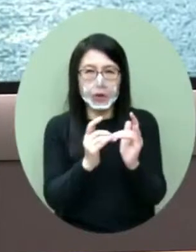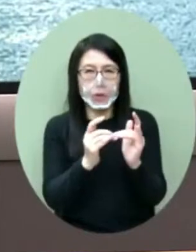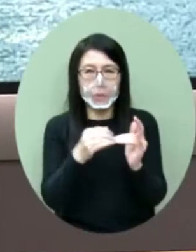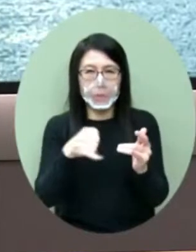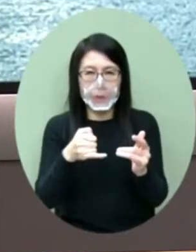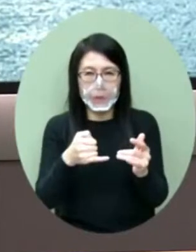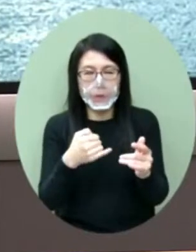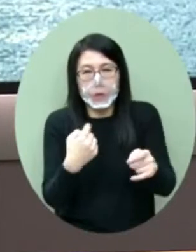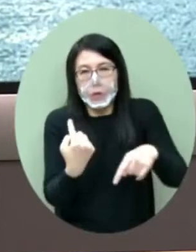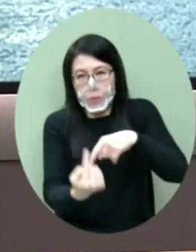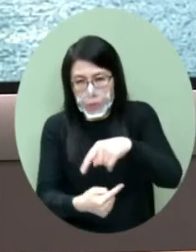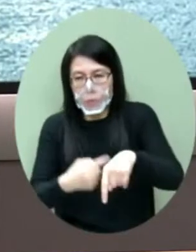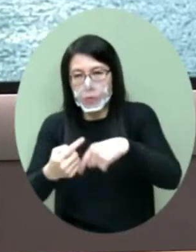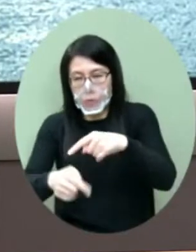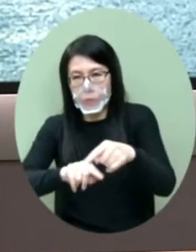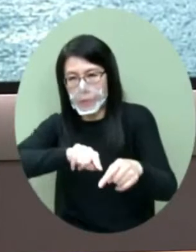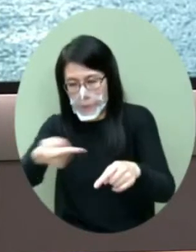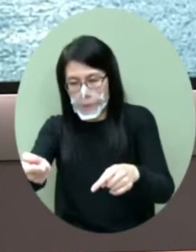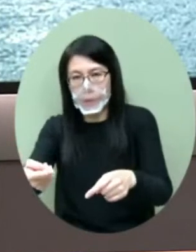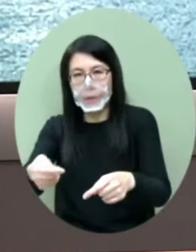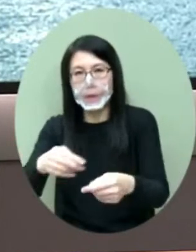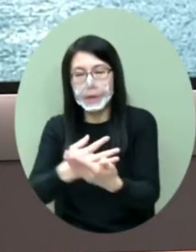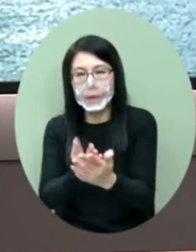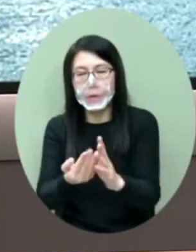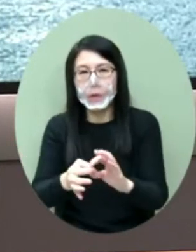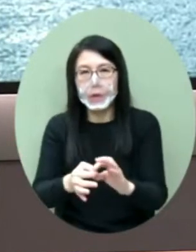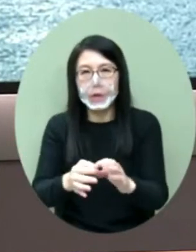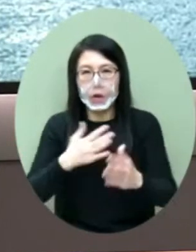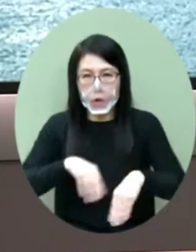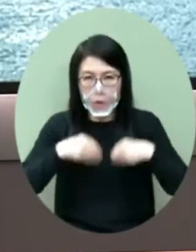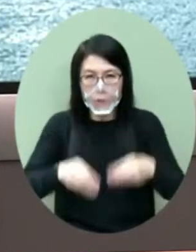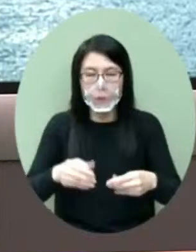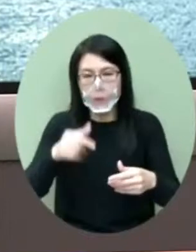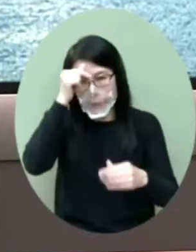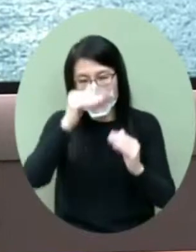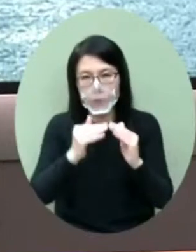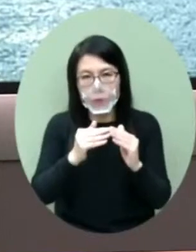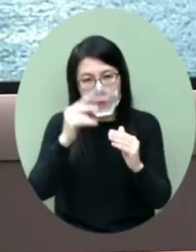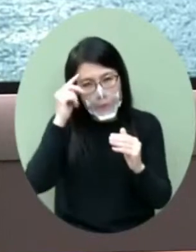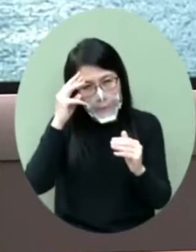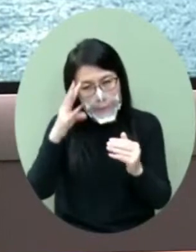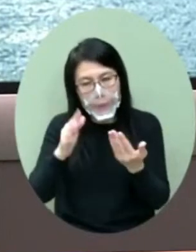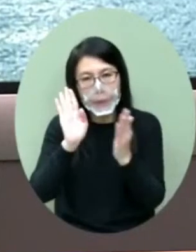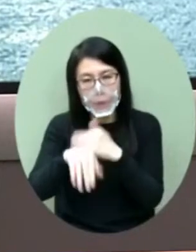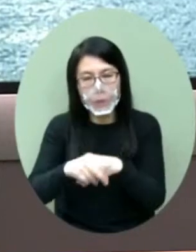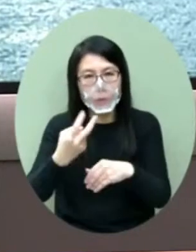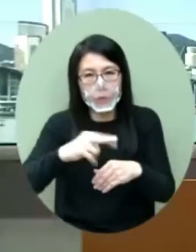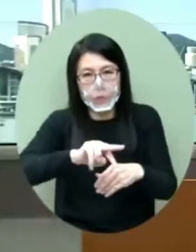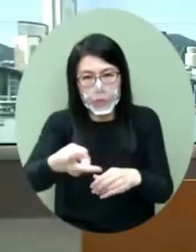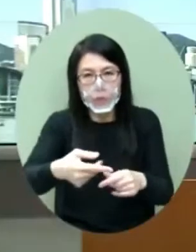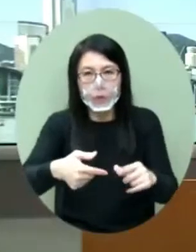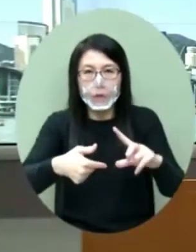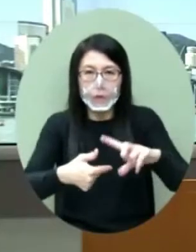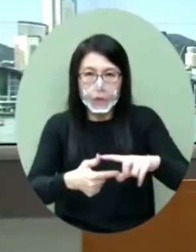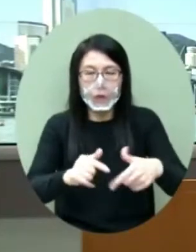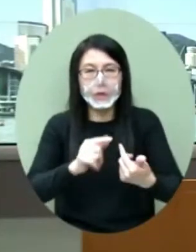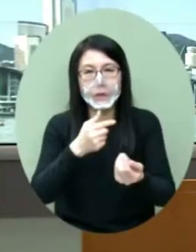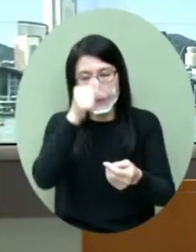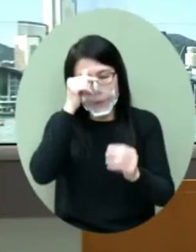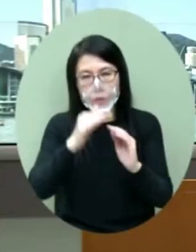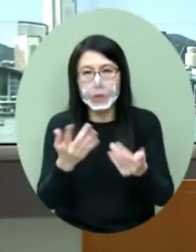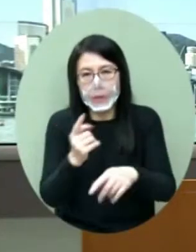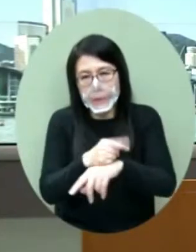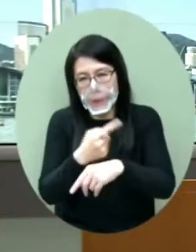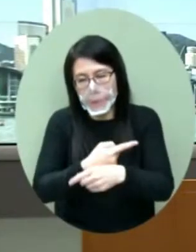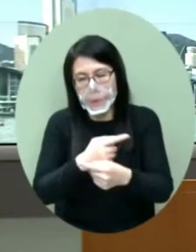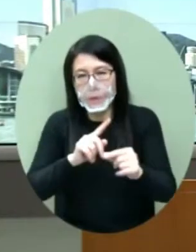a department. Due to the shortage of beds, they were transferred to the holding center, then were later